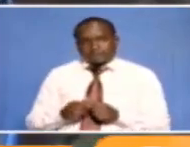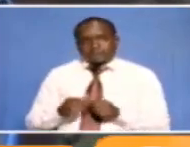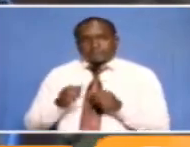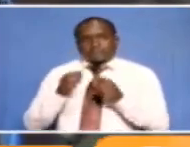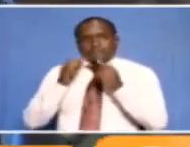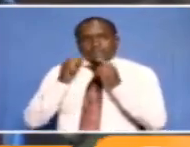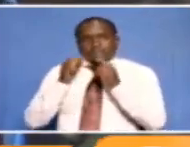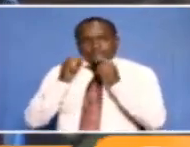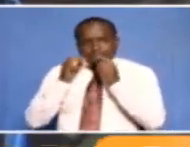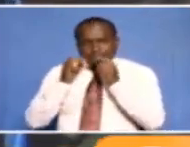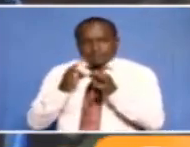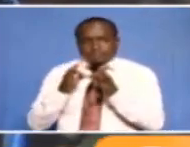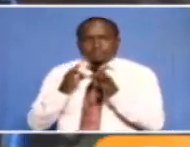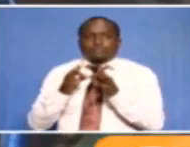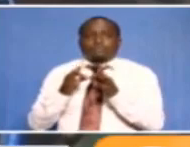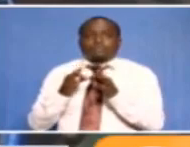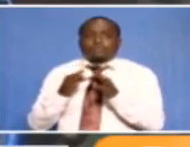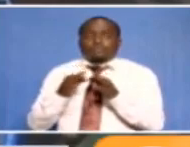Cattle